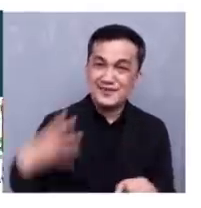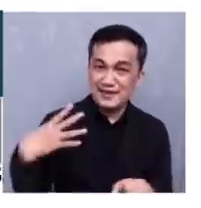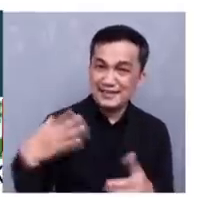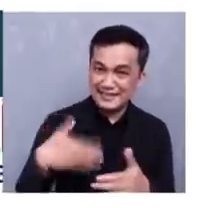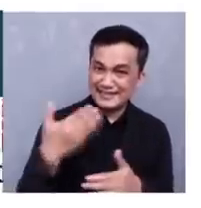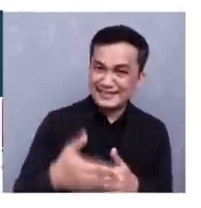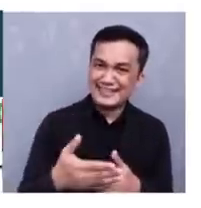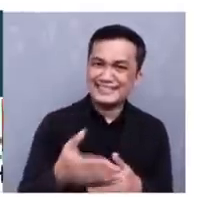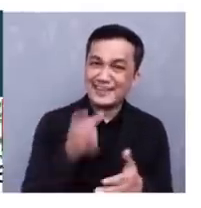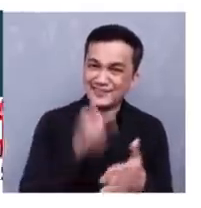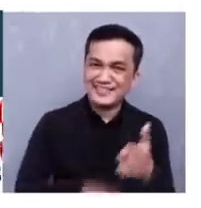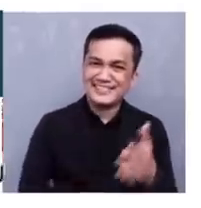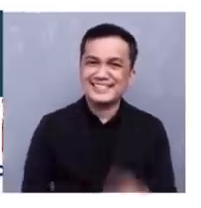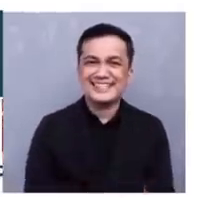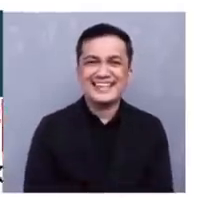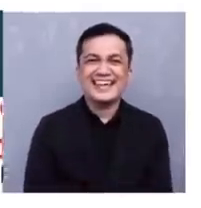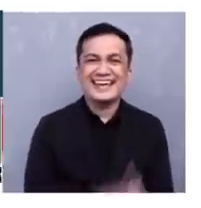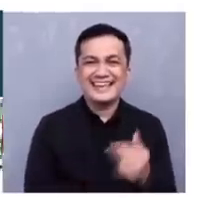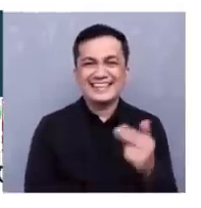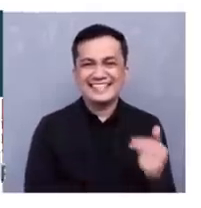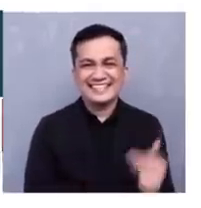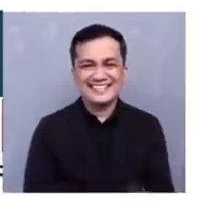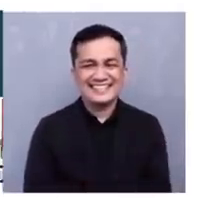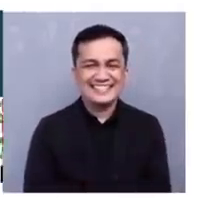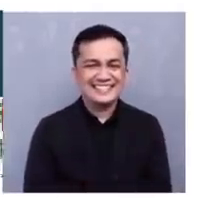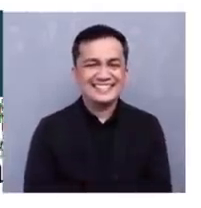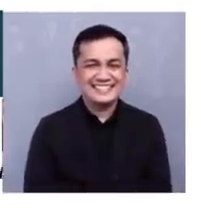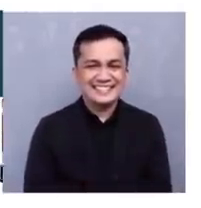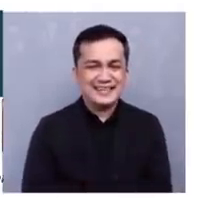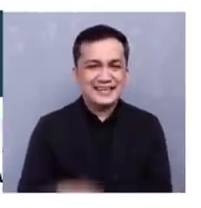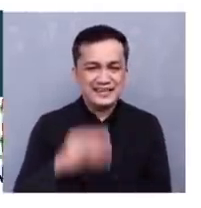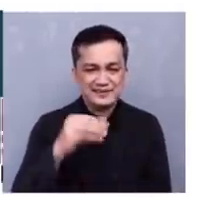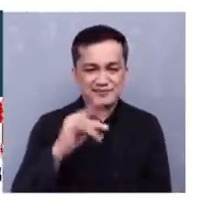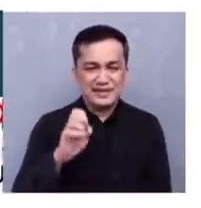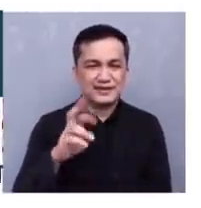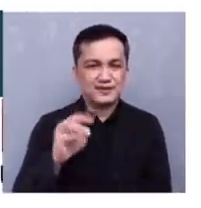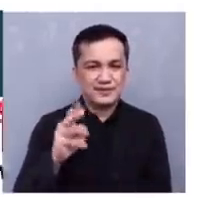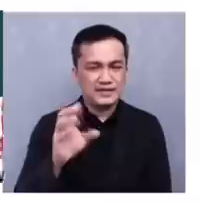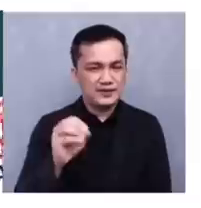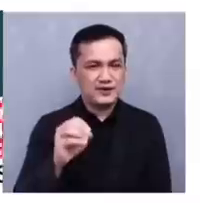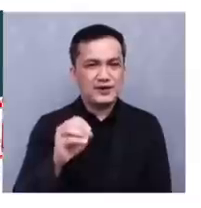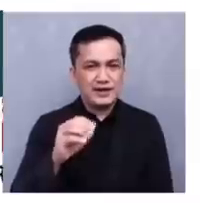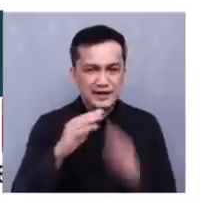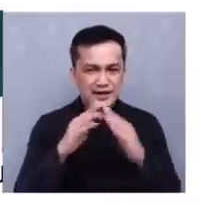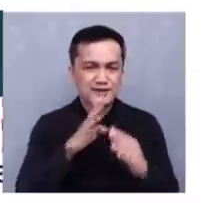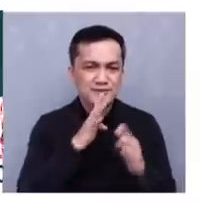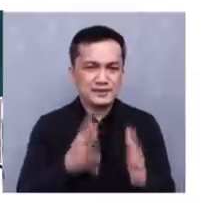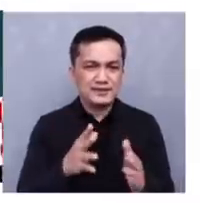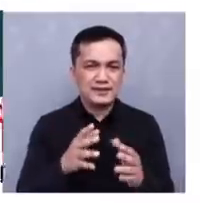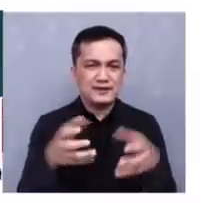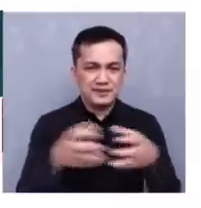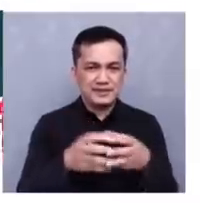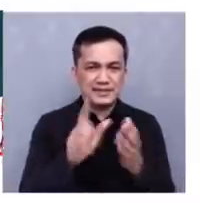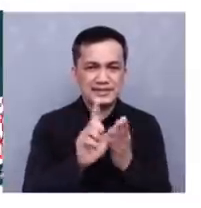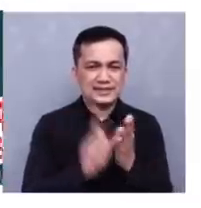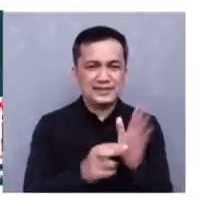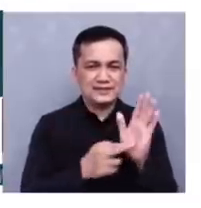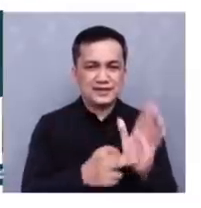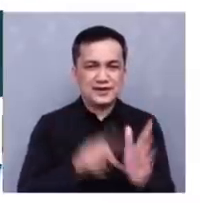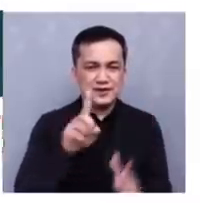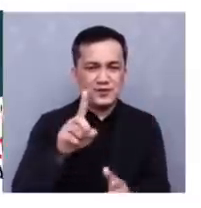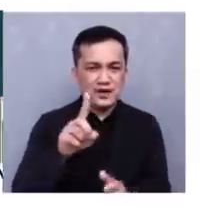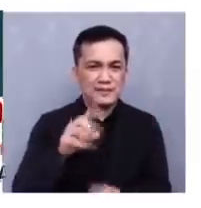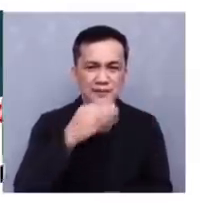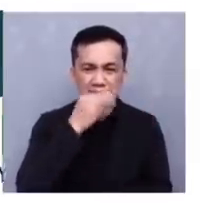kabanata. Congressman Mikee Romero there, House Deputy Speaker and also Party List Representative of One PAC Man. We appreciate you